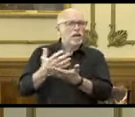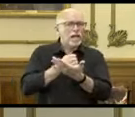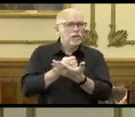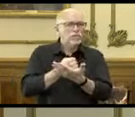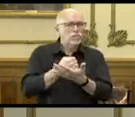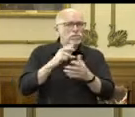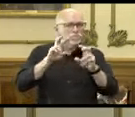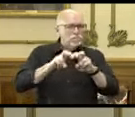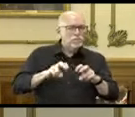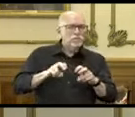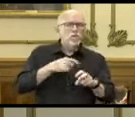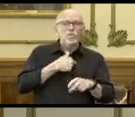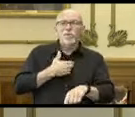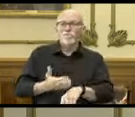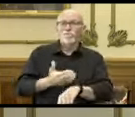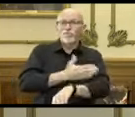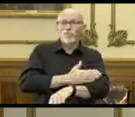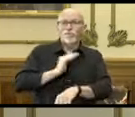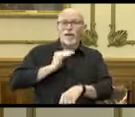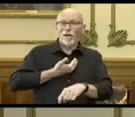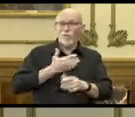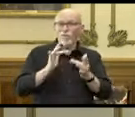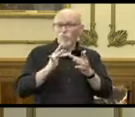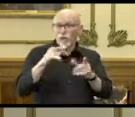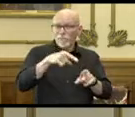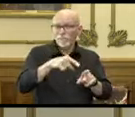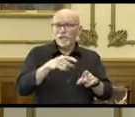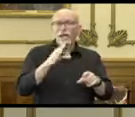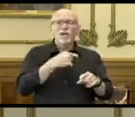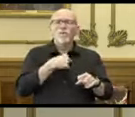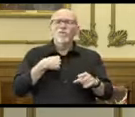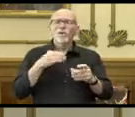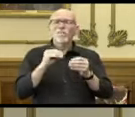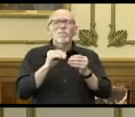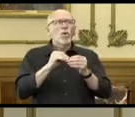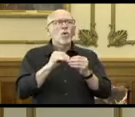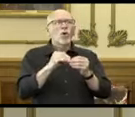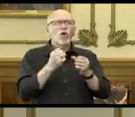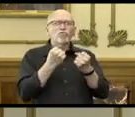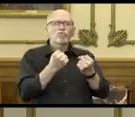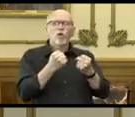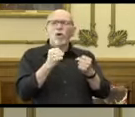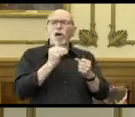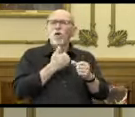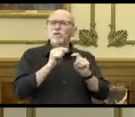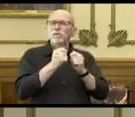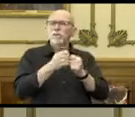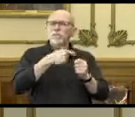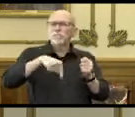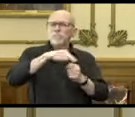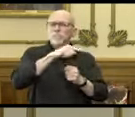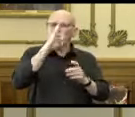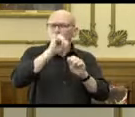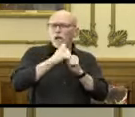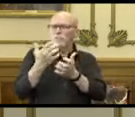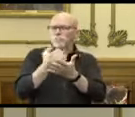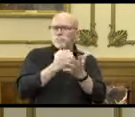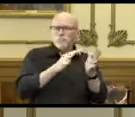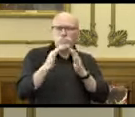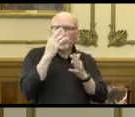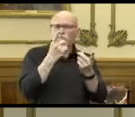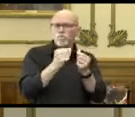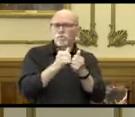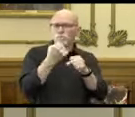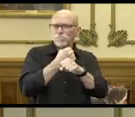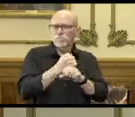and analysis by improving the submission portal and strengthening our in-house data teams. I will also mention that